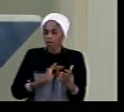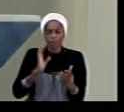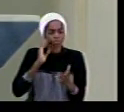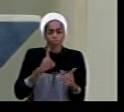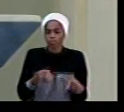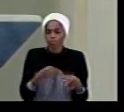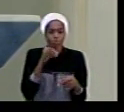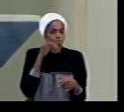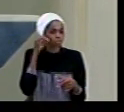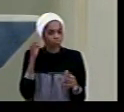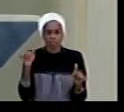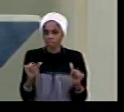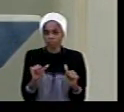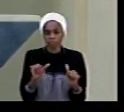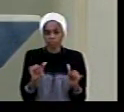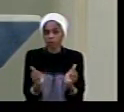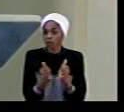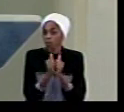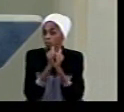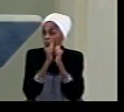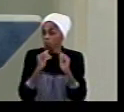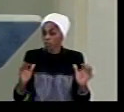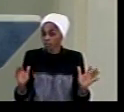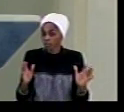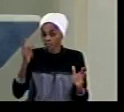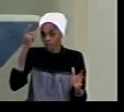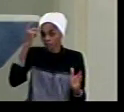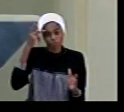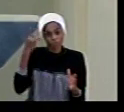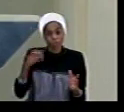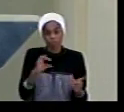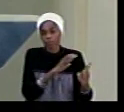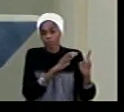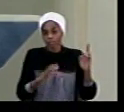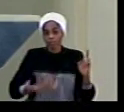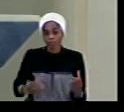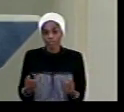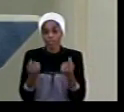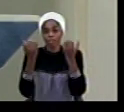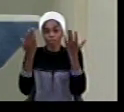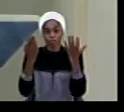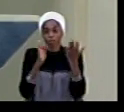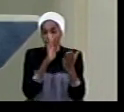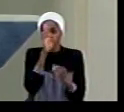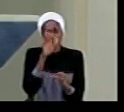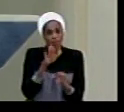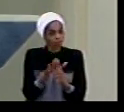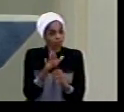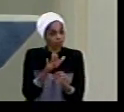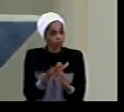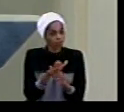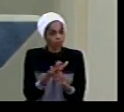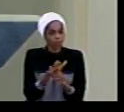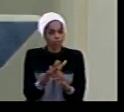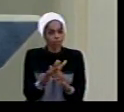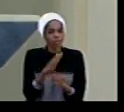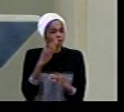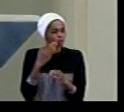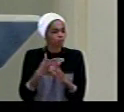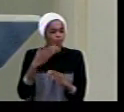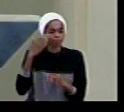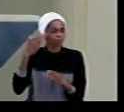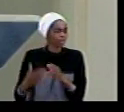back without the purpose of Christ's sacrifice being fulfilled completely in